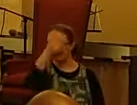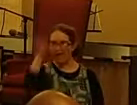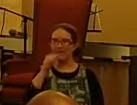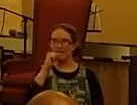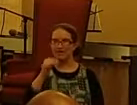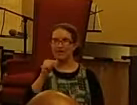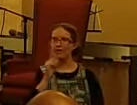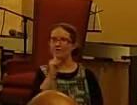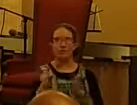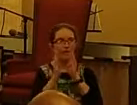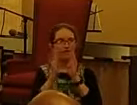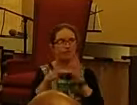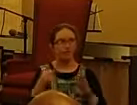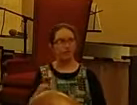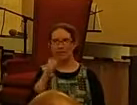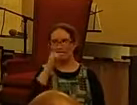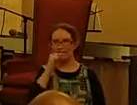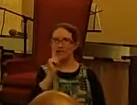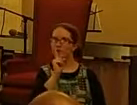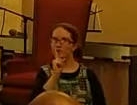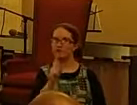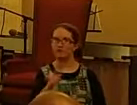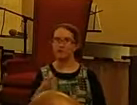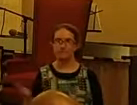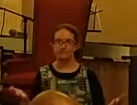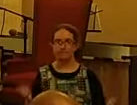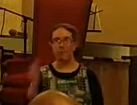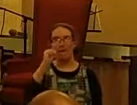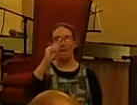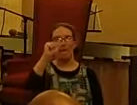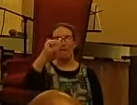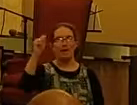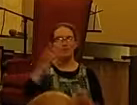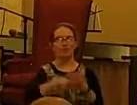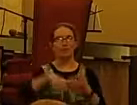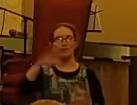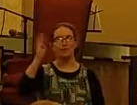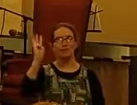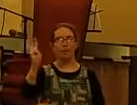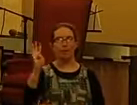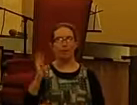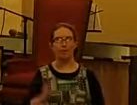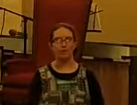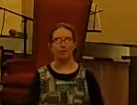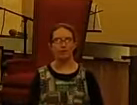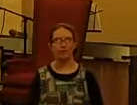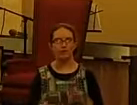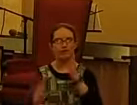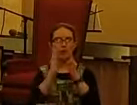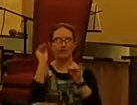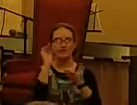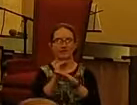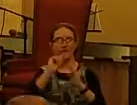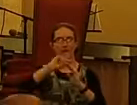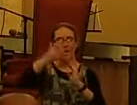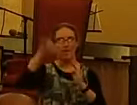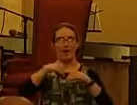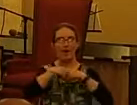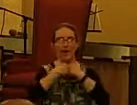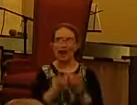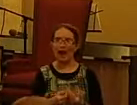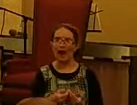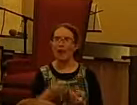when they talk to each other, I wonder if they tell the truth then. Amen. Matthew chapter 4. And we're going to talk tonight about how